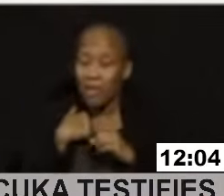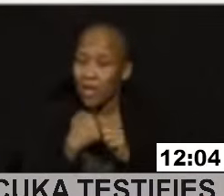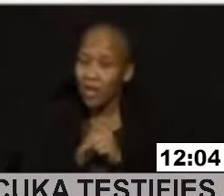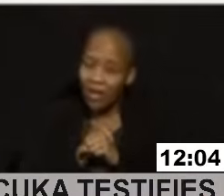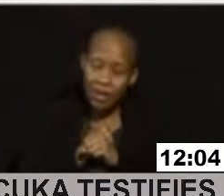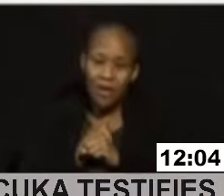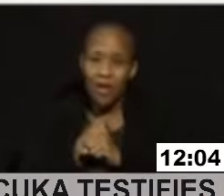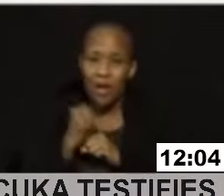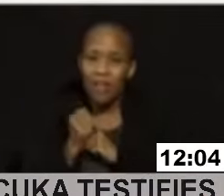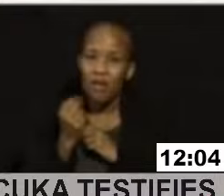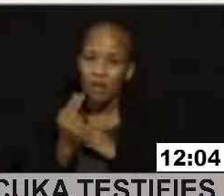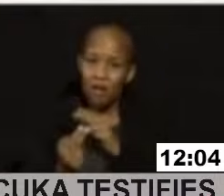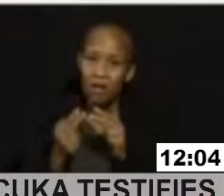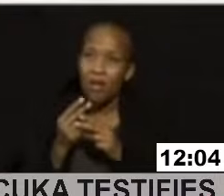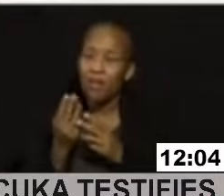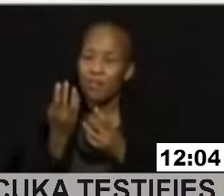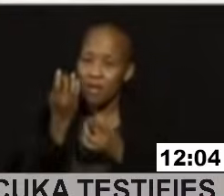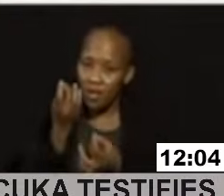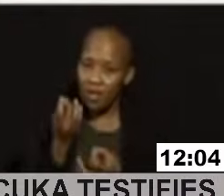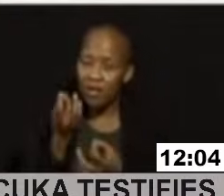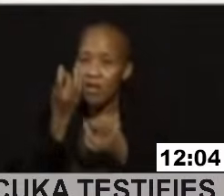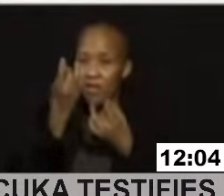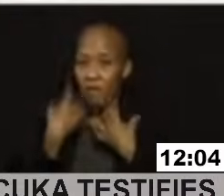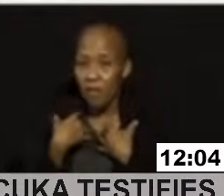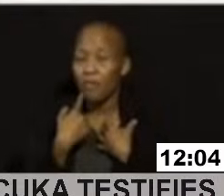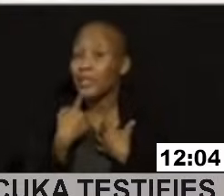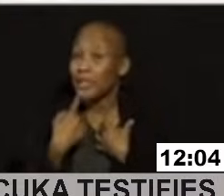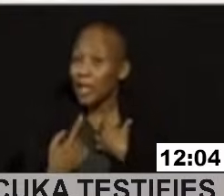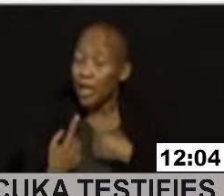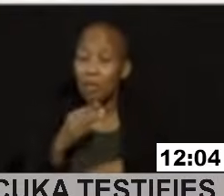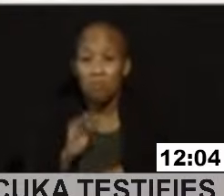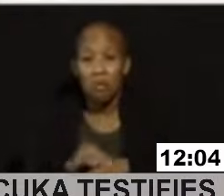informed after that there are challenges, that there are problems.